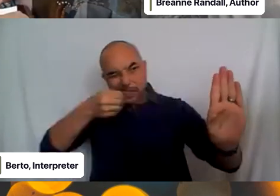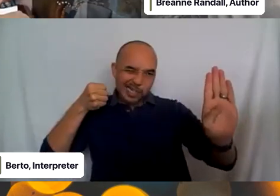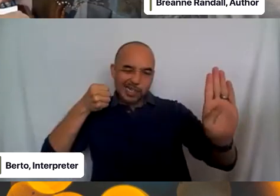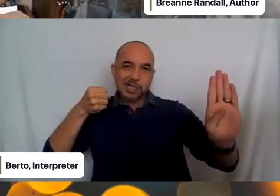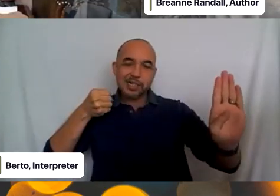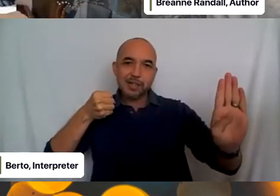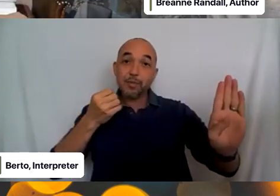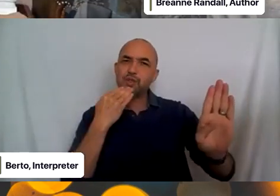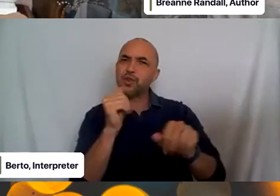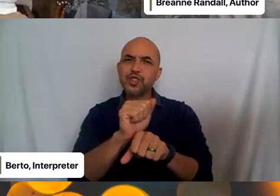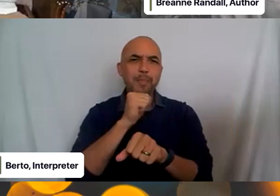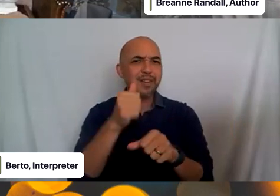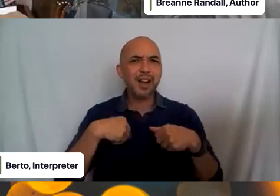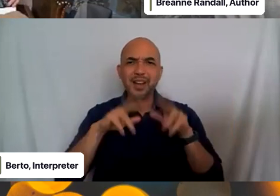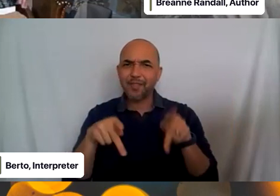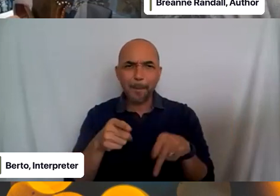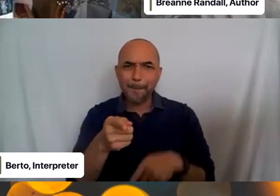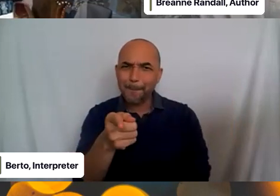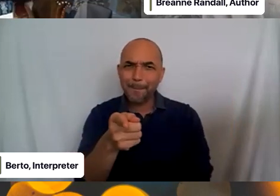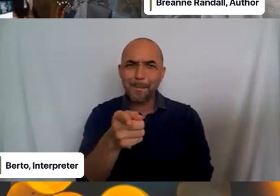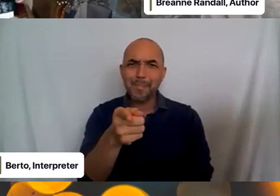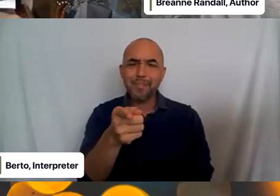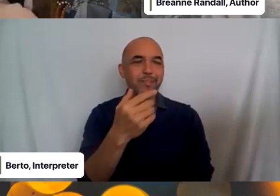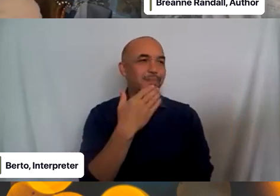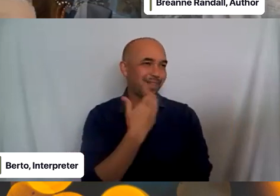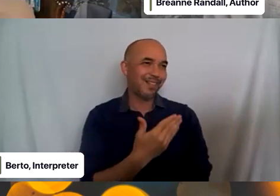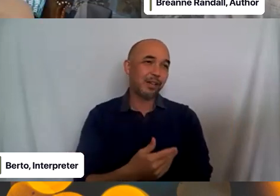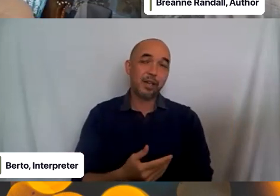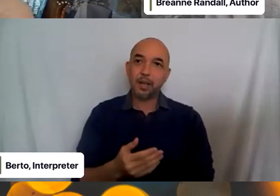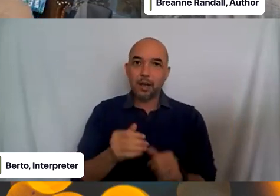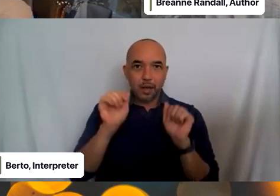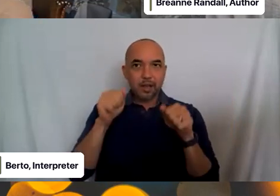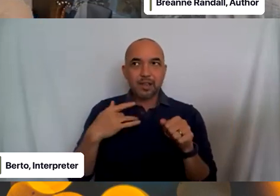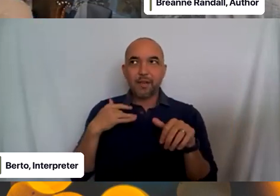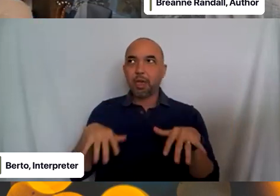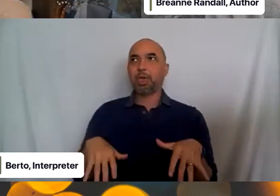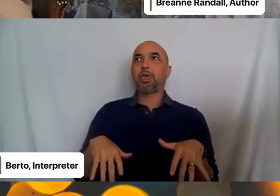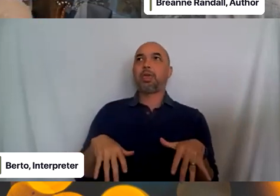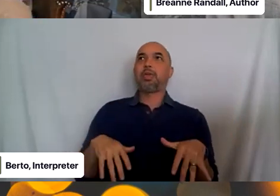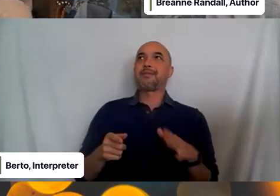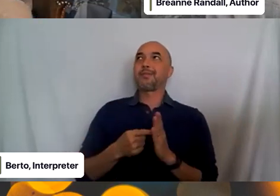not giving up, because it can be debilitating at times, where you feel like, I don't know